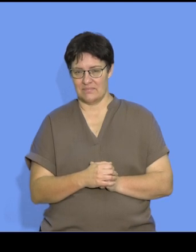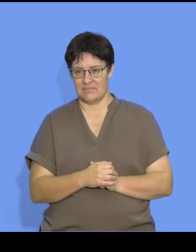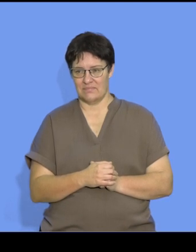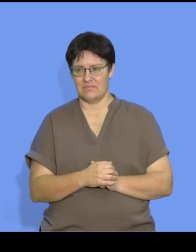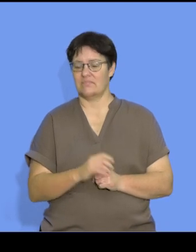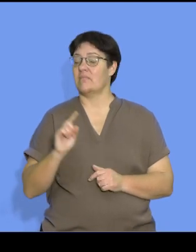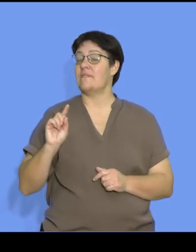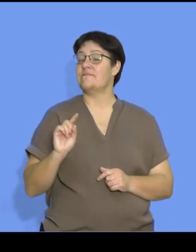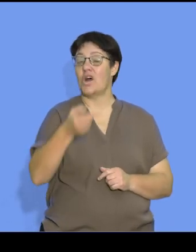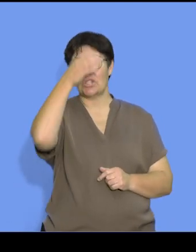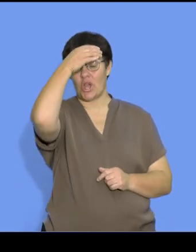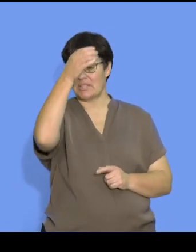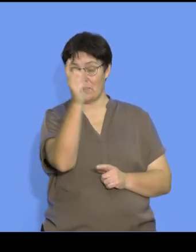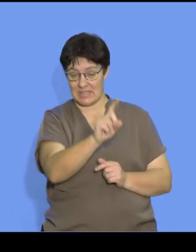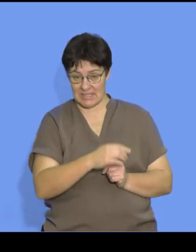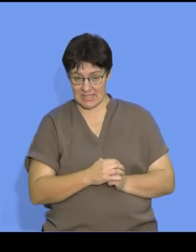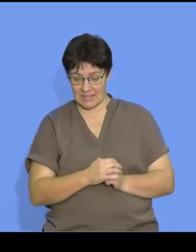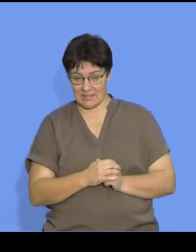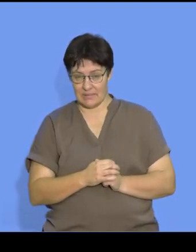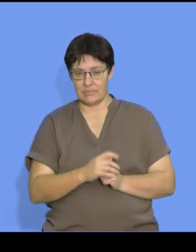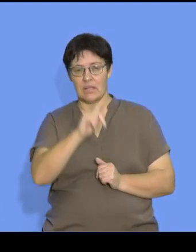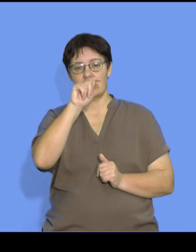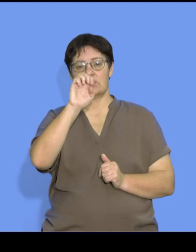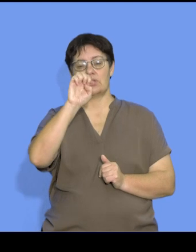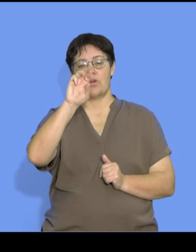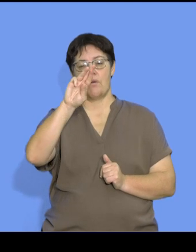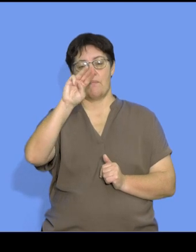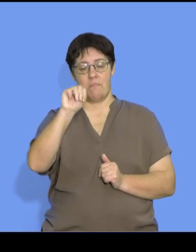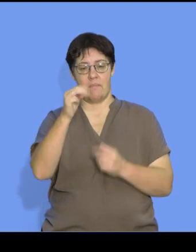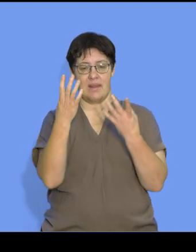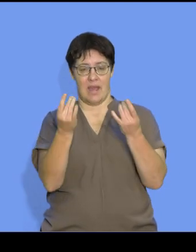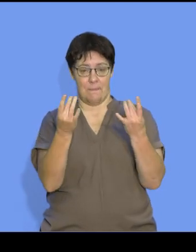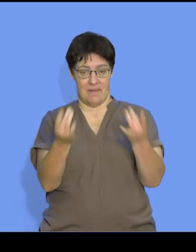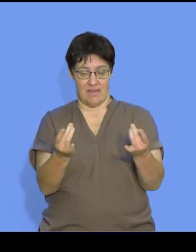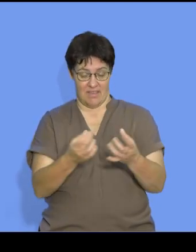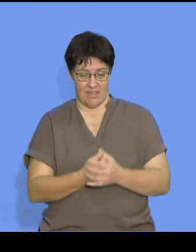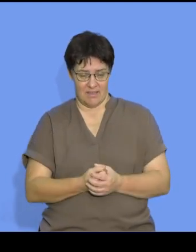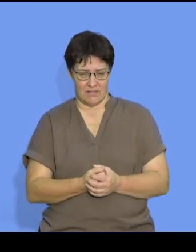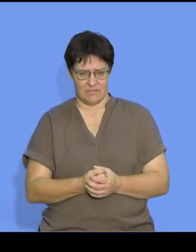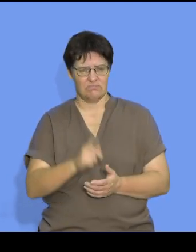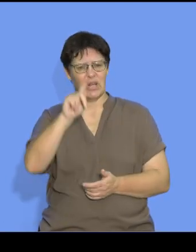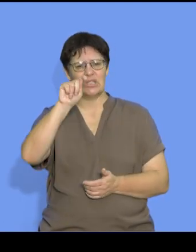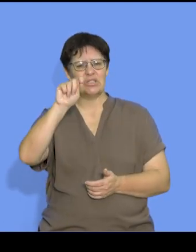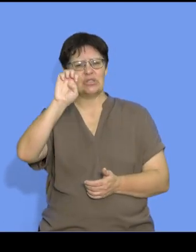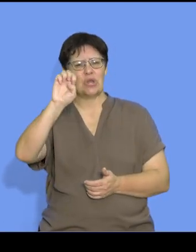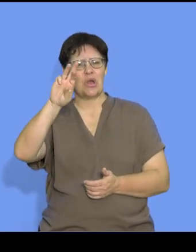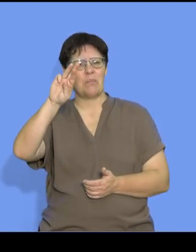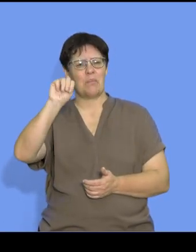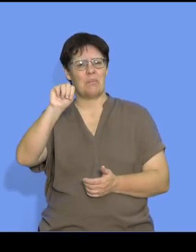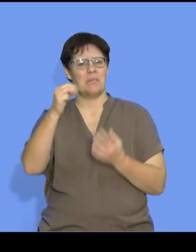The first concept is term number. Now, what a term number